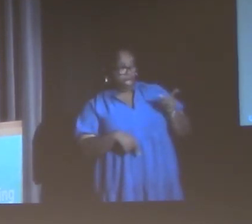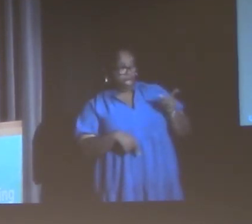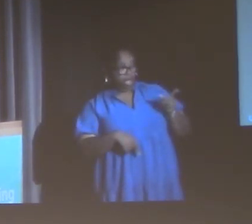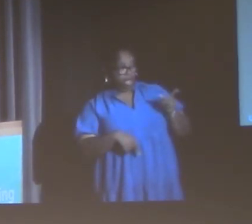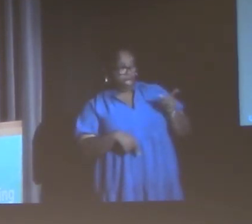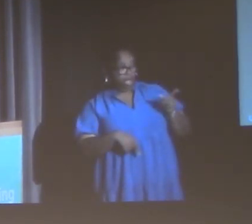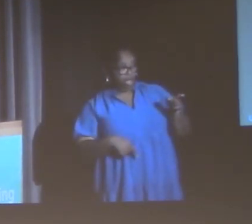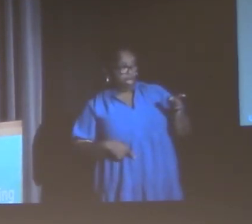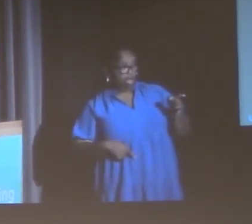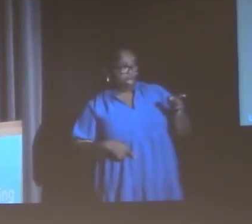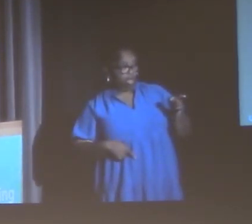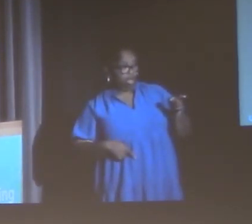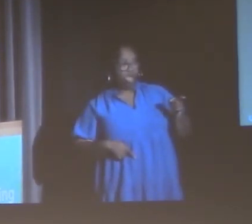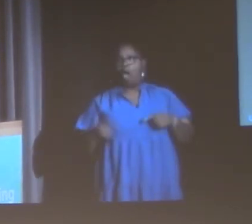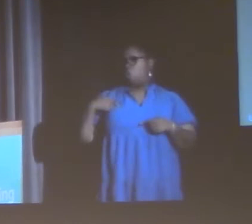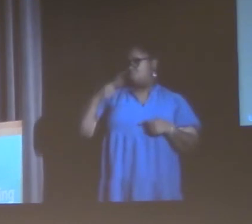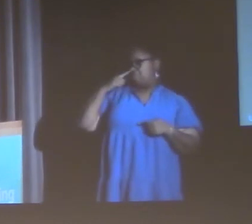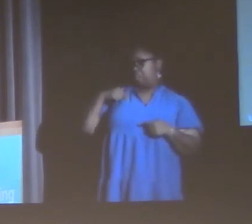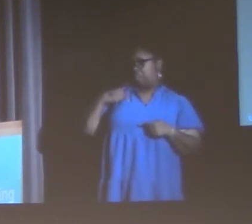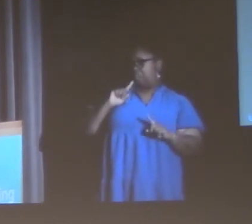Yeah, I can answer. Do you mind